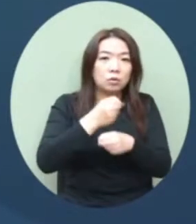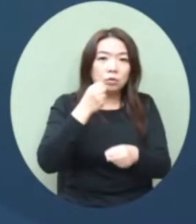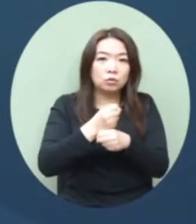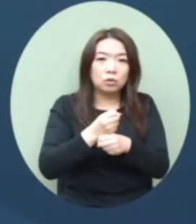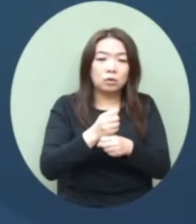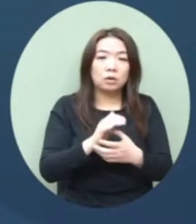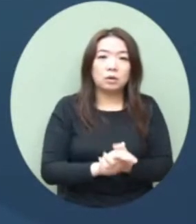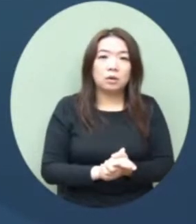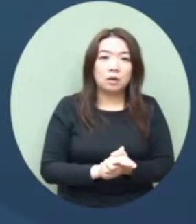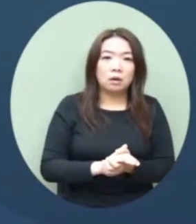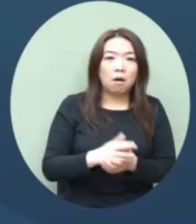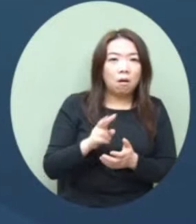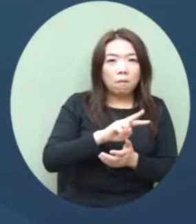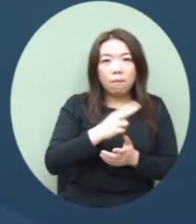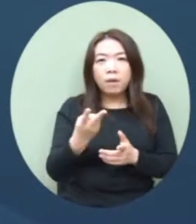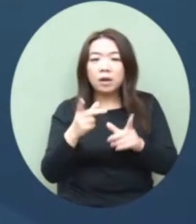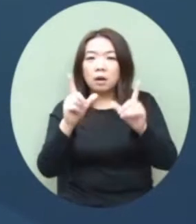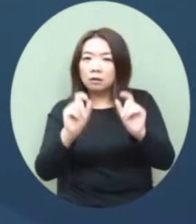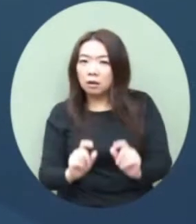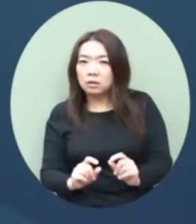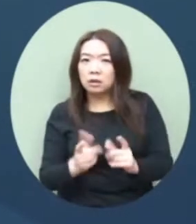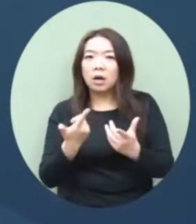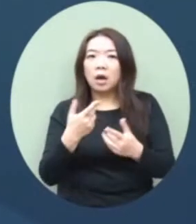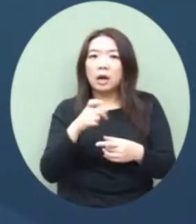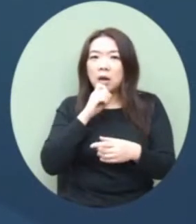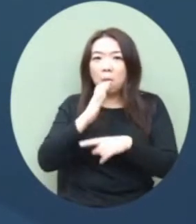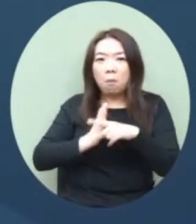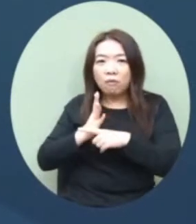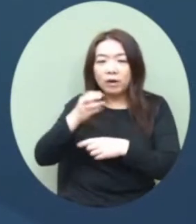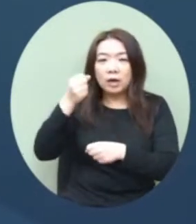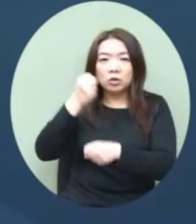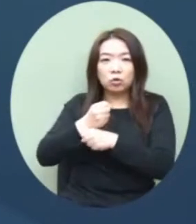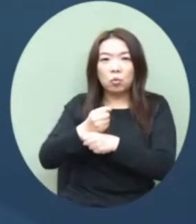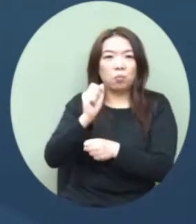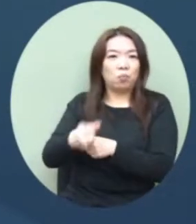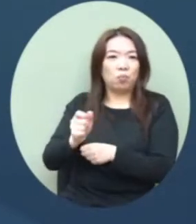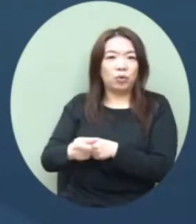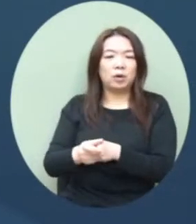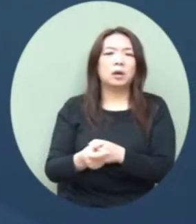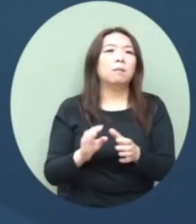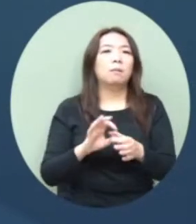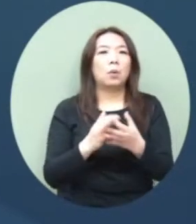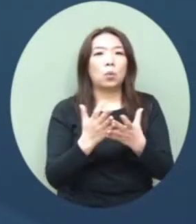priorities to be focused and targeted. Please do not take it